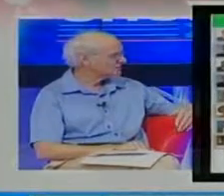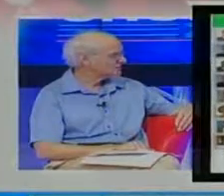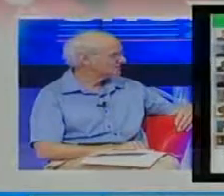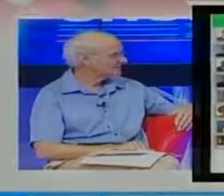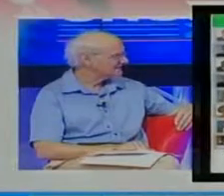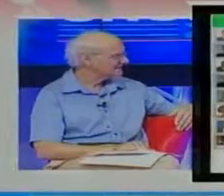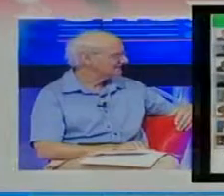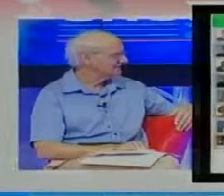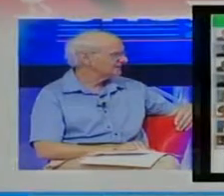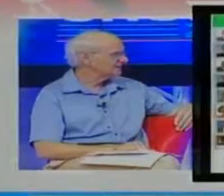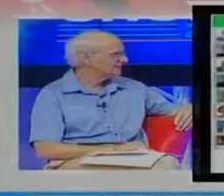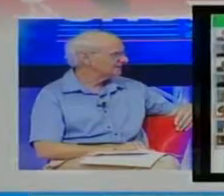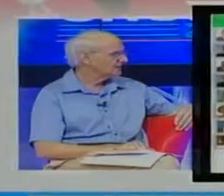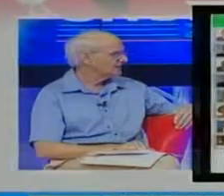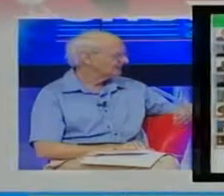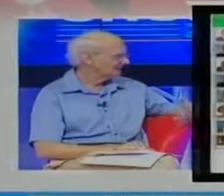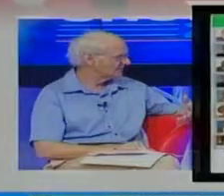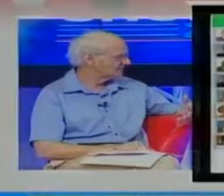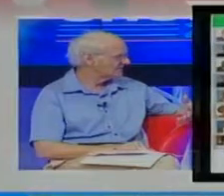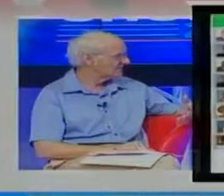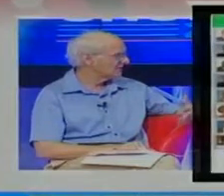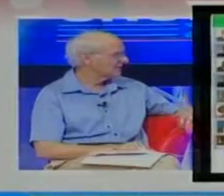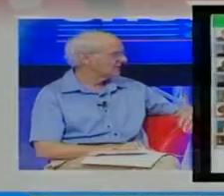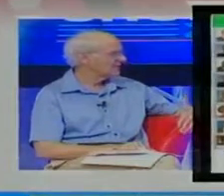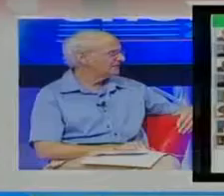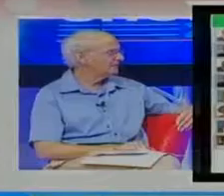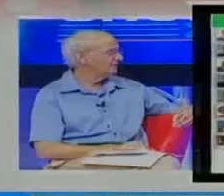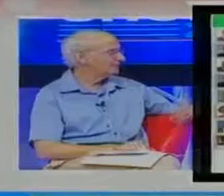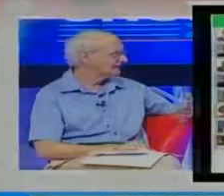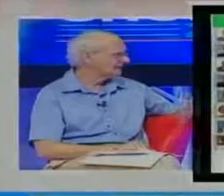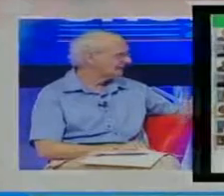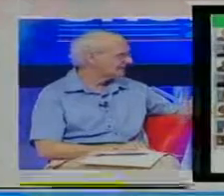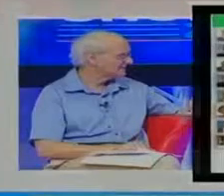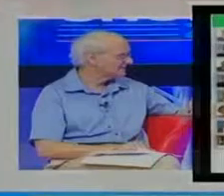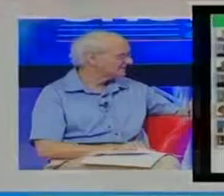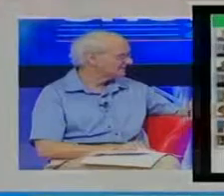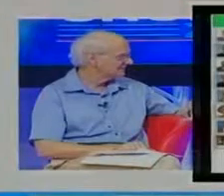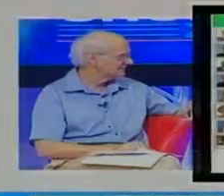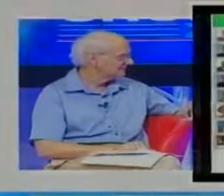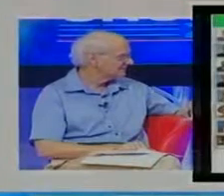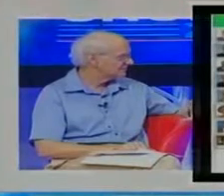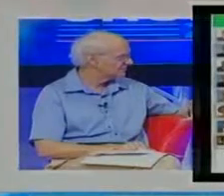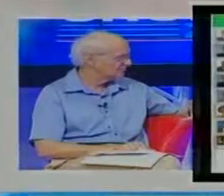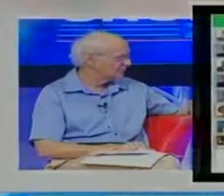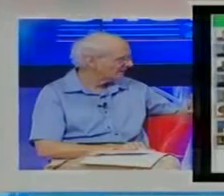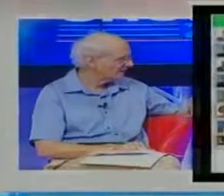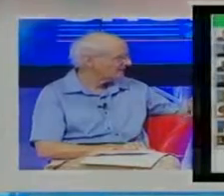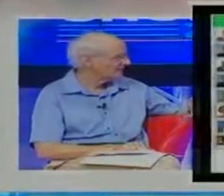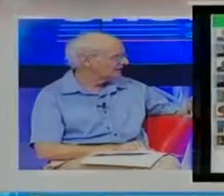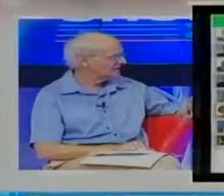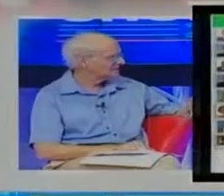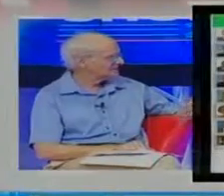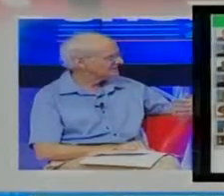that's true is not simply because people have an impression of the realistic possibilities of these individuals